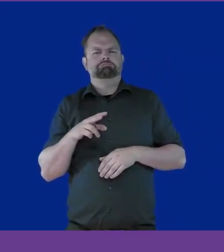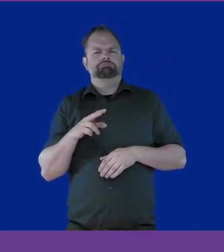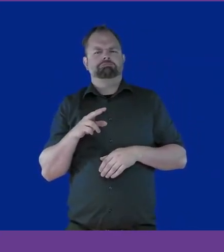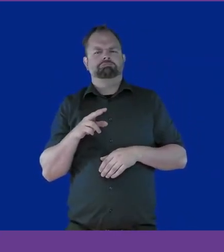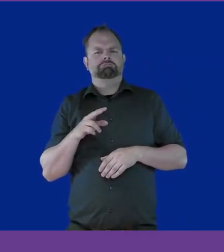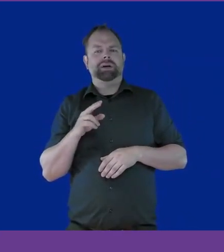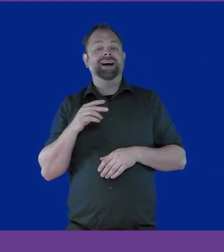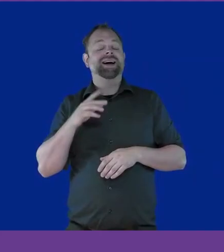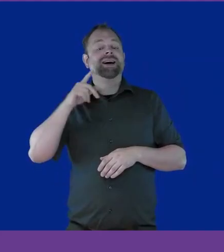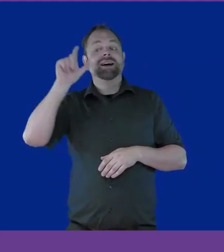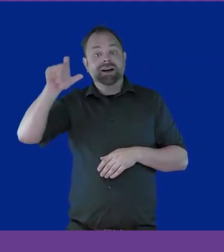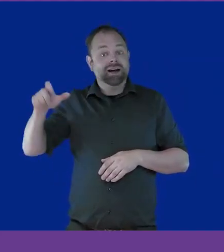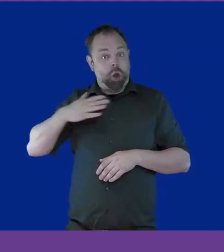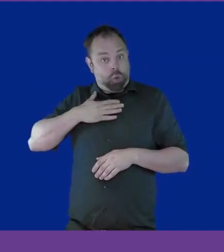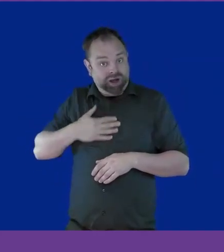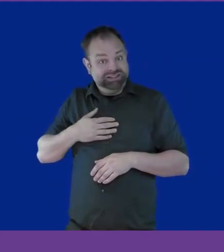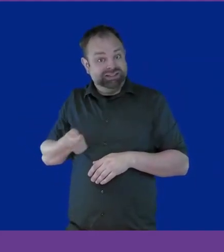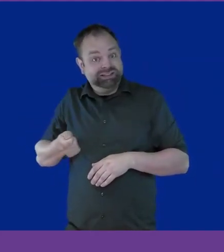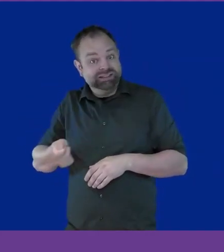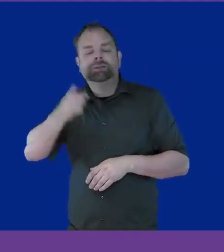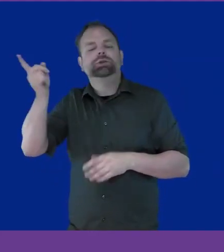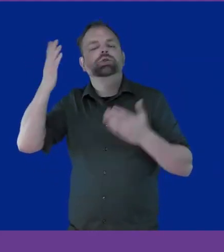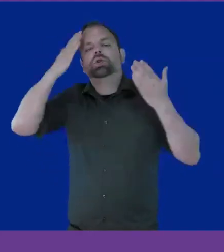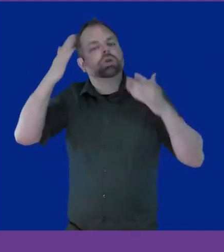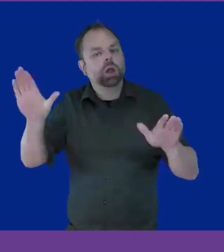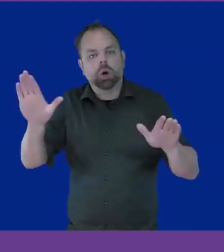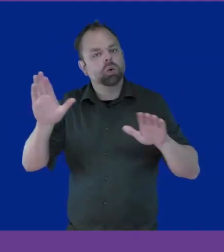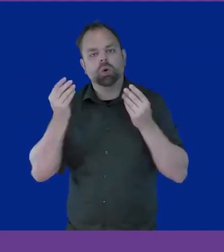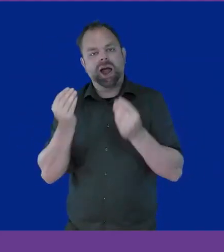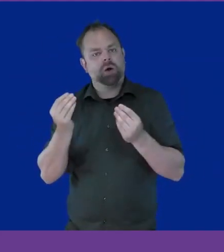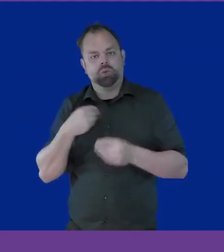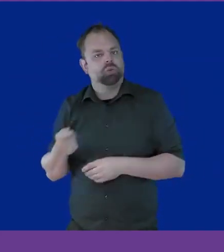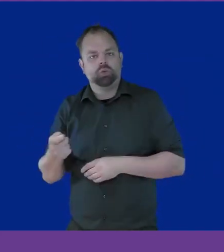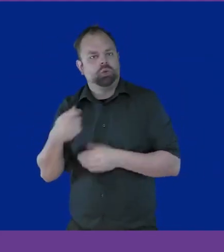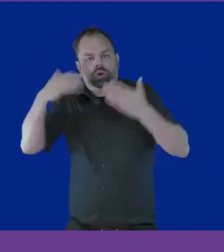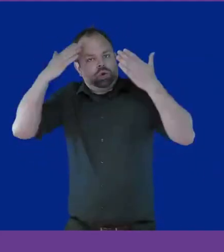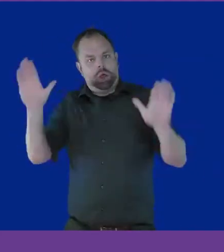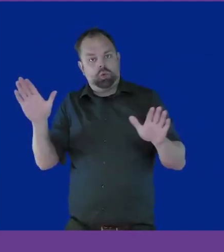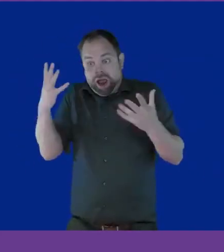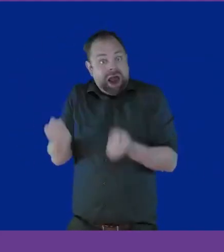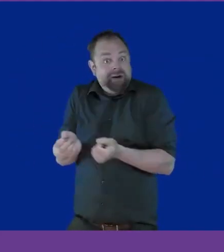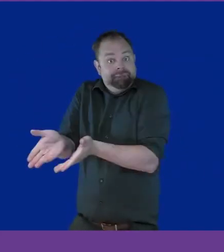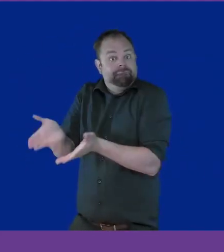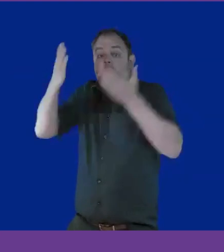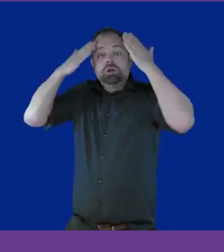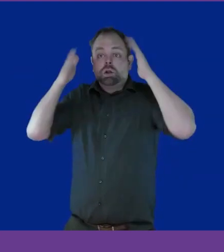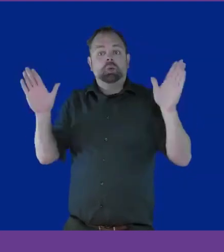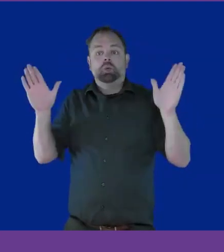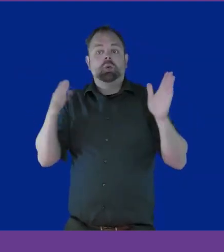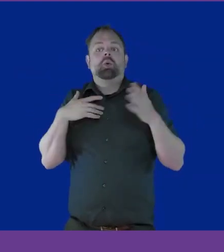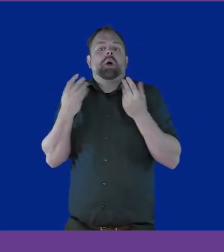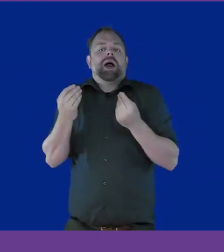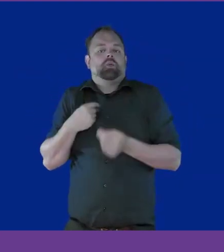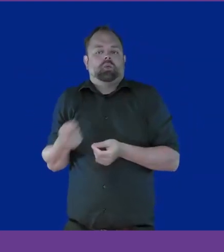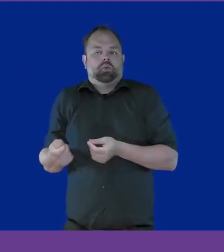it and that they didn't see a huge uptake of it. But again, how to just address those things? I mean, is it the bank who should be out